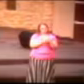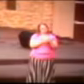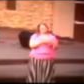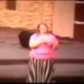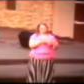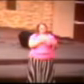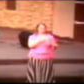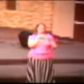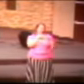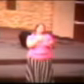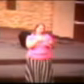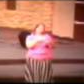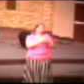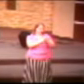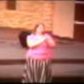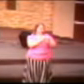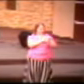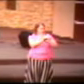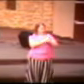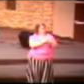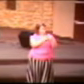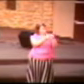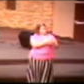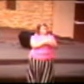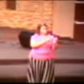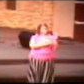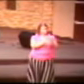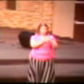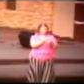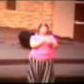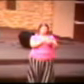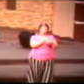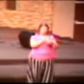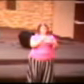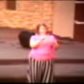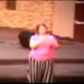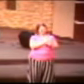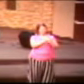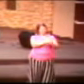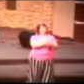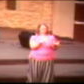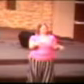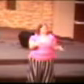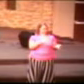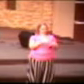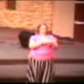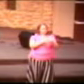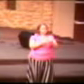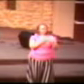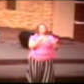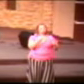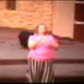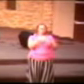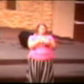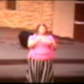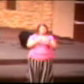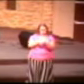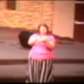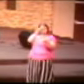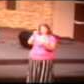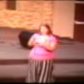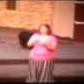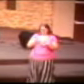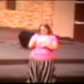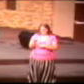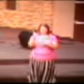disciples of Jesus, followers of Jesus. The very word disciple means that we are trying to learn something from someone.